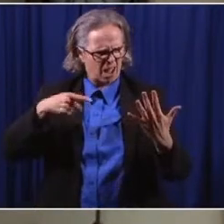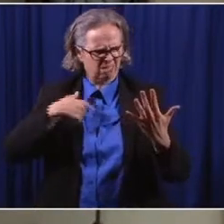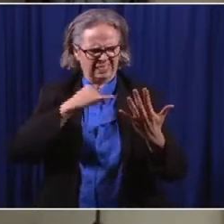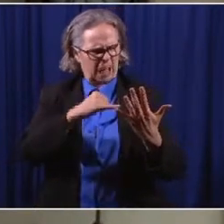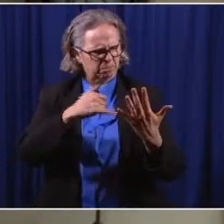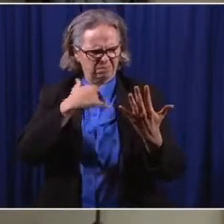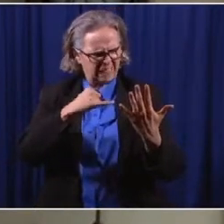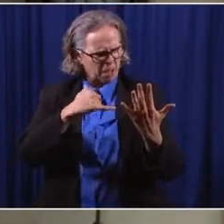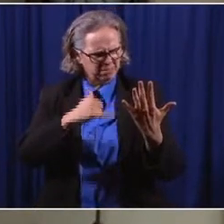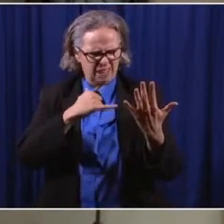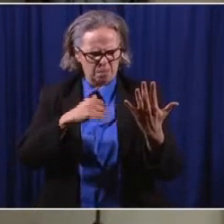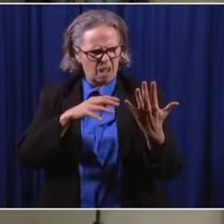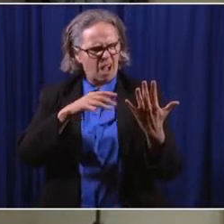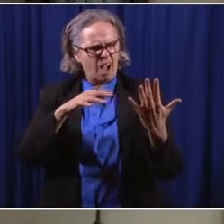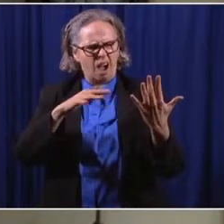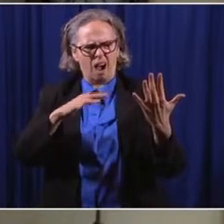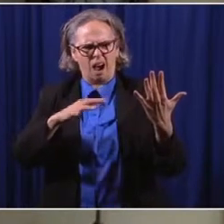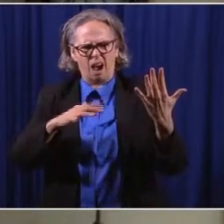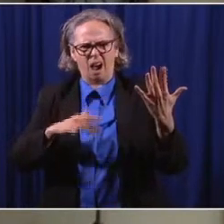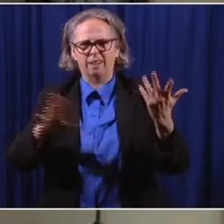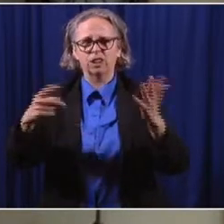important things. Children's issues,